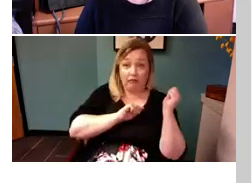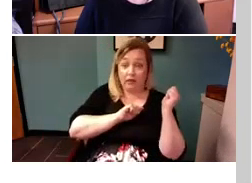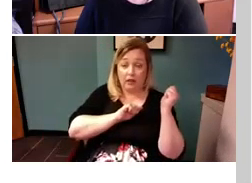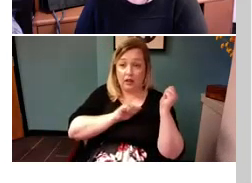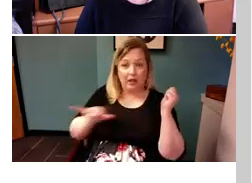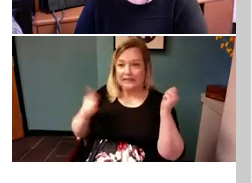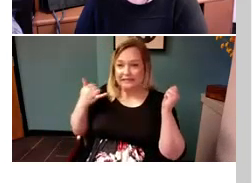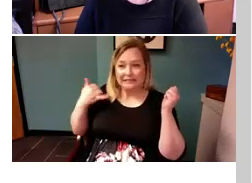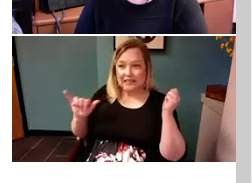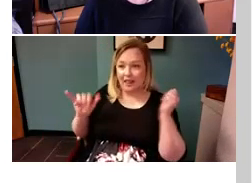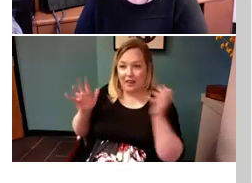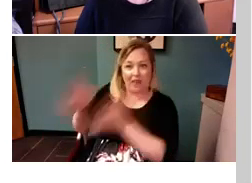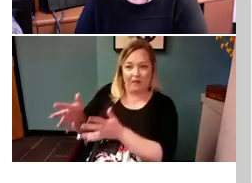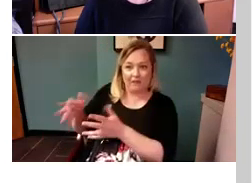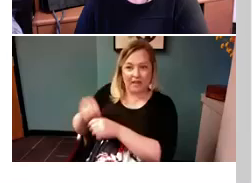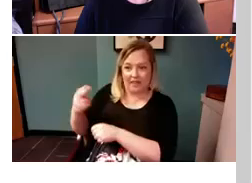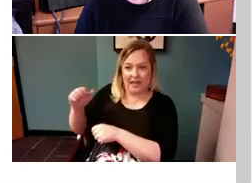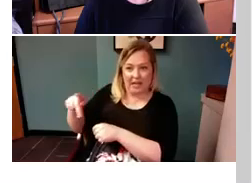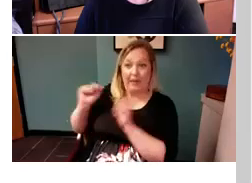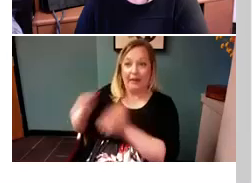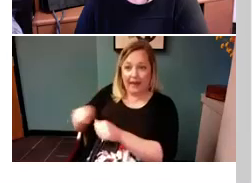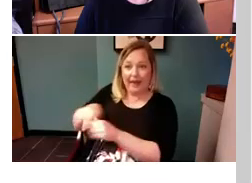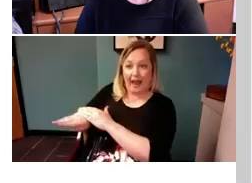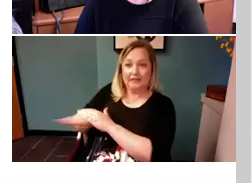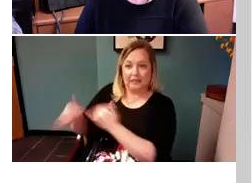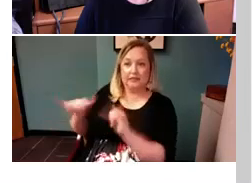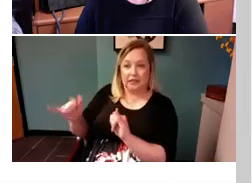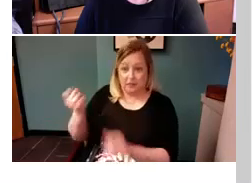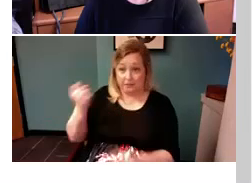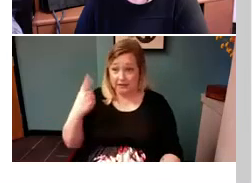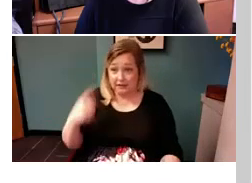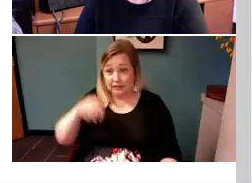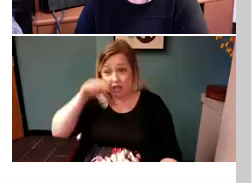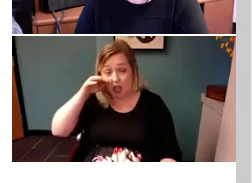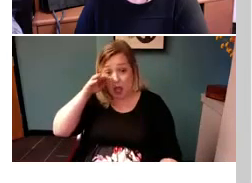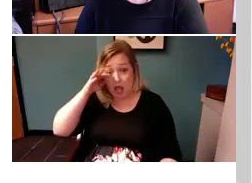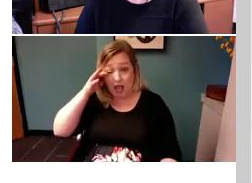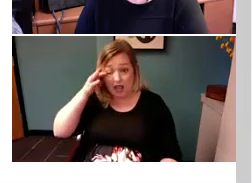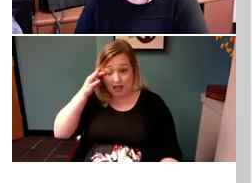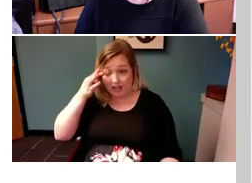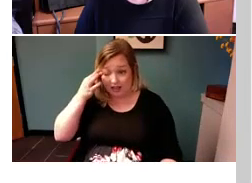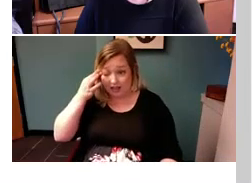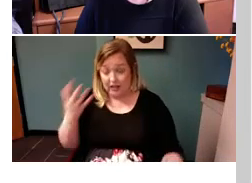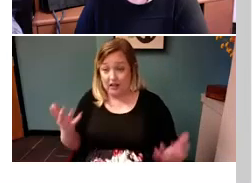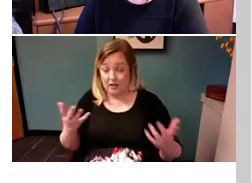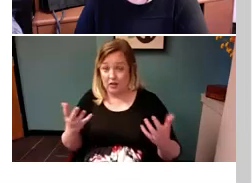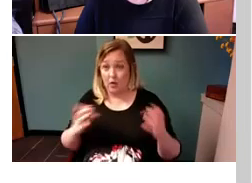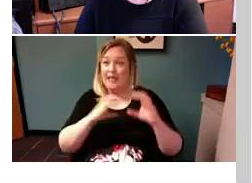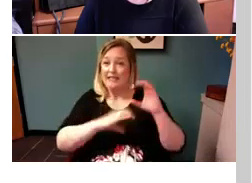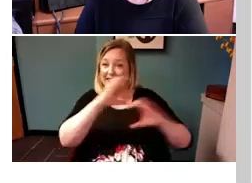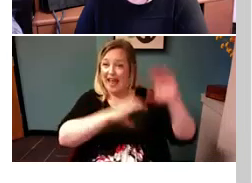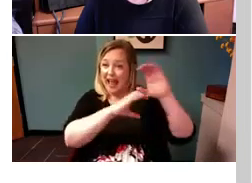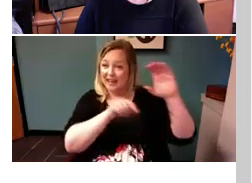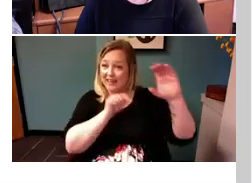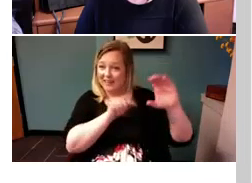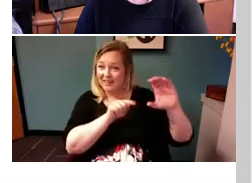memory locations. Does that make sense? No. How the stack is removed, but the